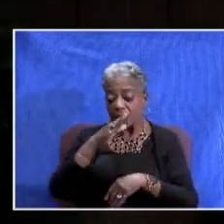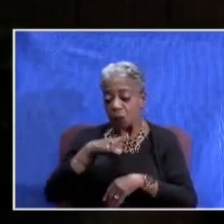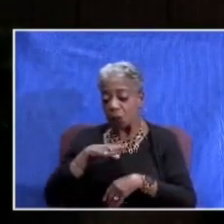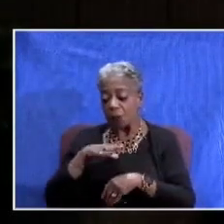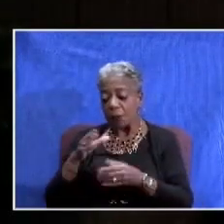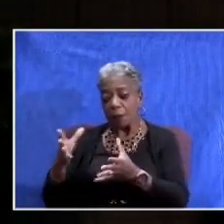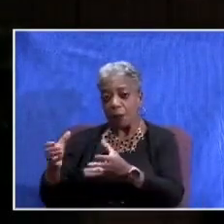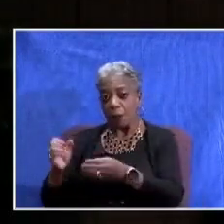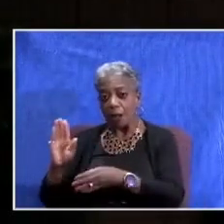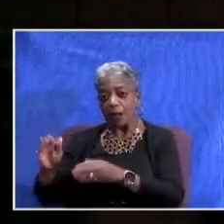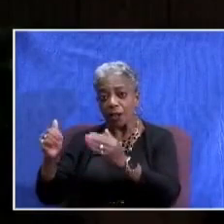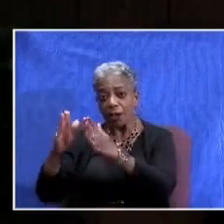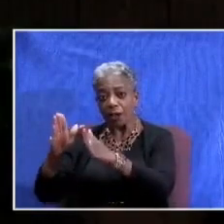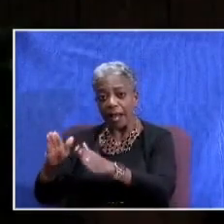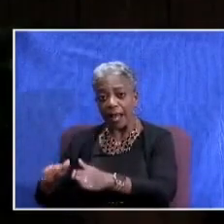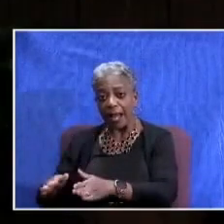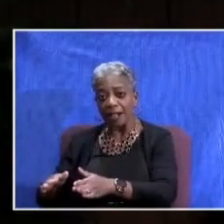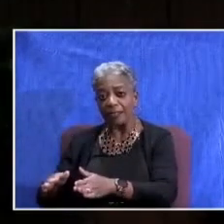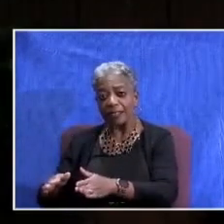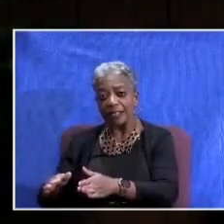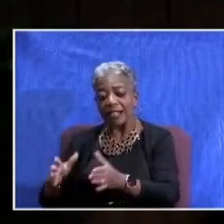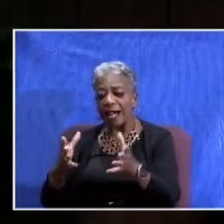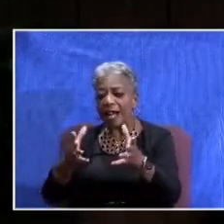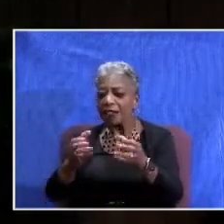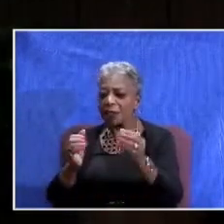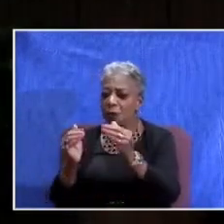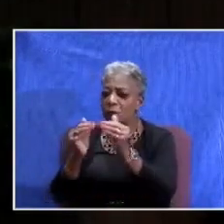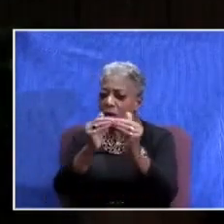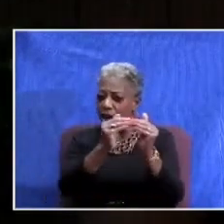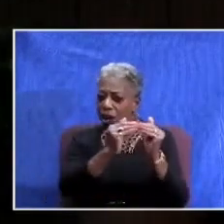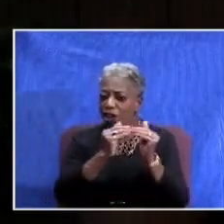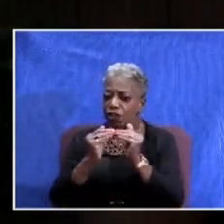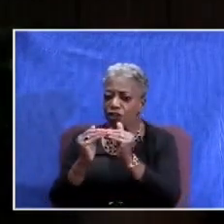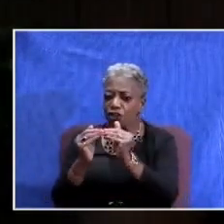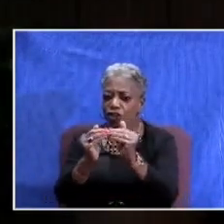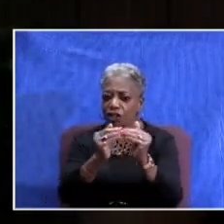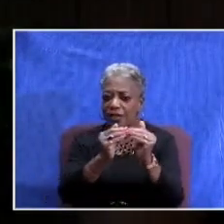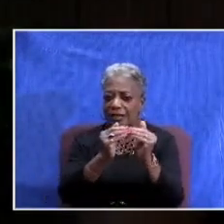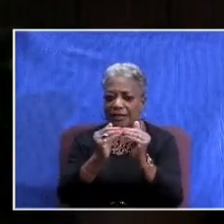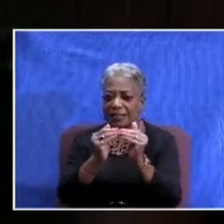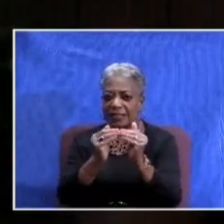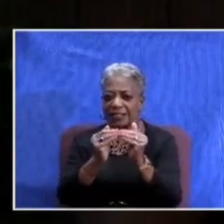Tell the people who took my house, I'm a widow woman, to repair me.